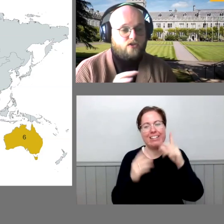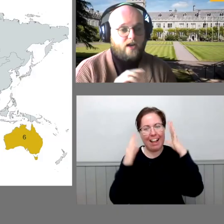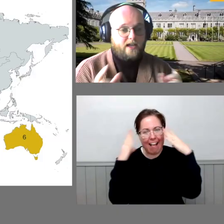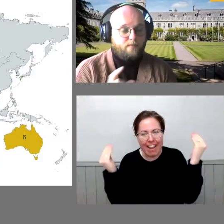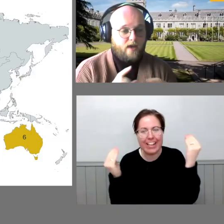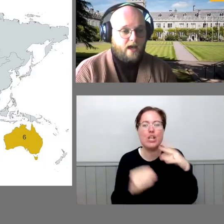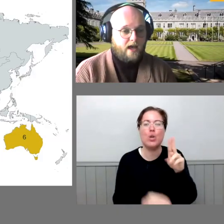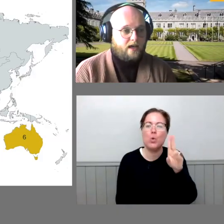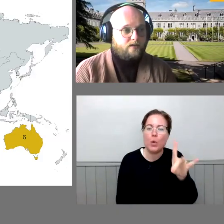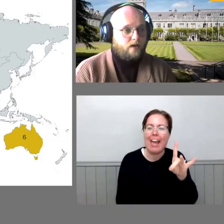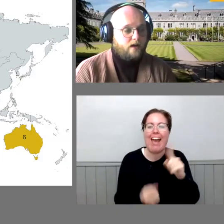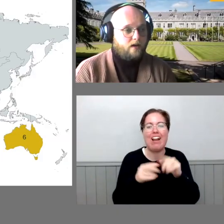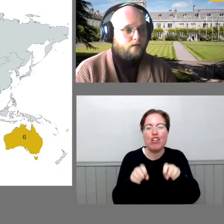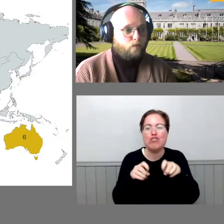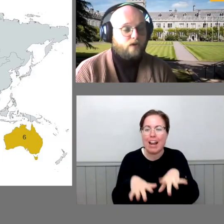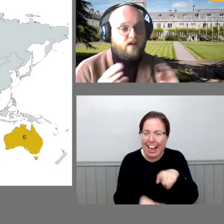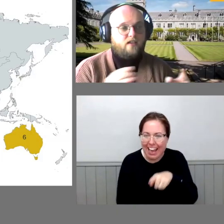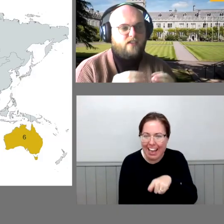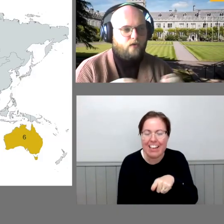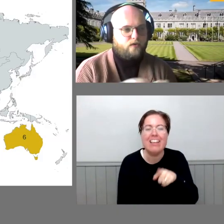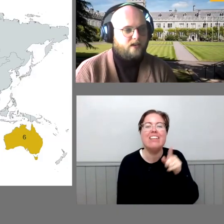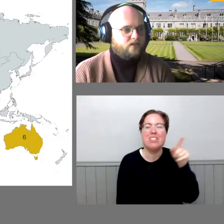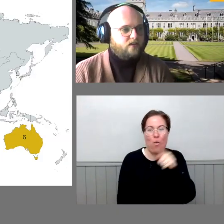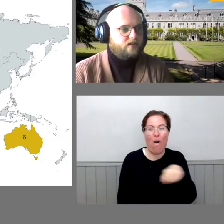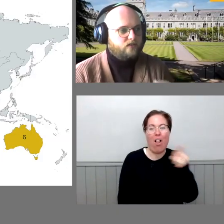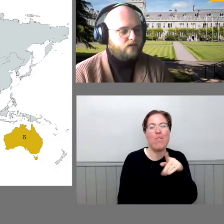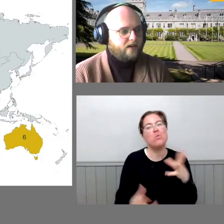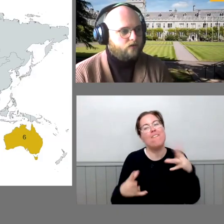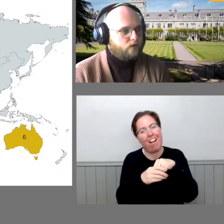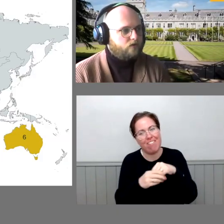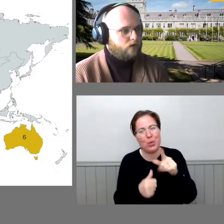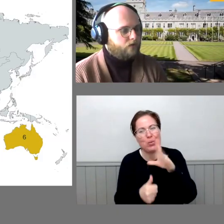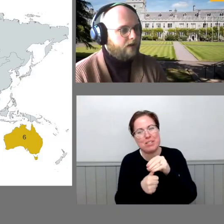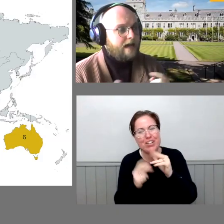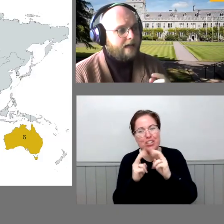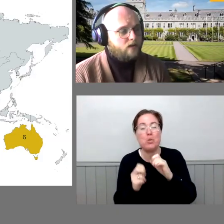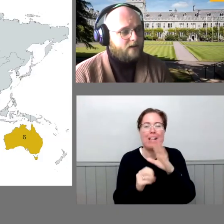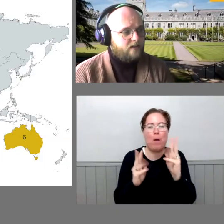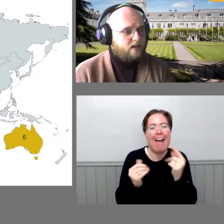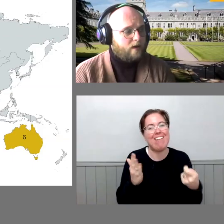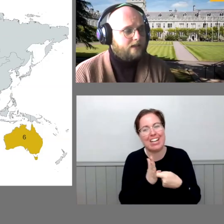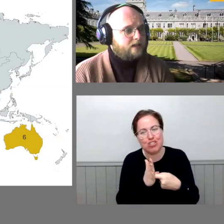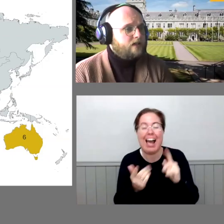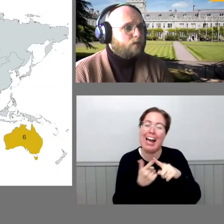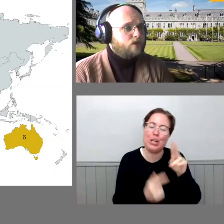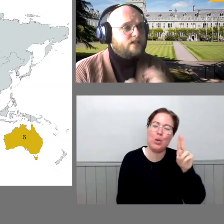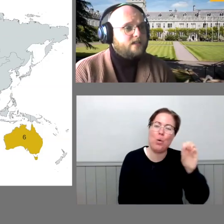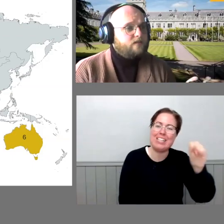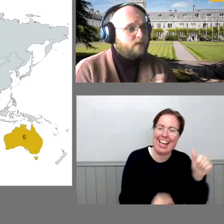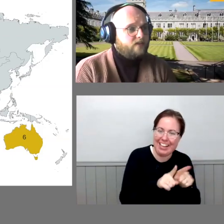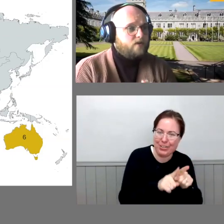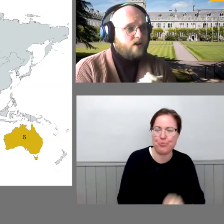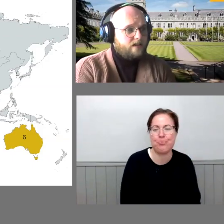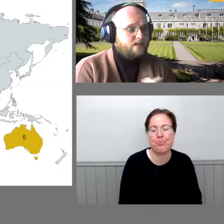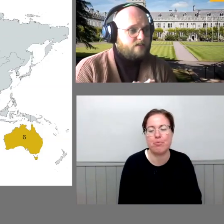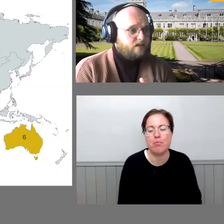UK, and Australia were involved in those particular studies, so there's extra ones for those, and the USA as well. But you can